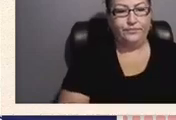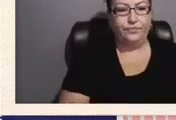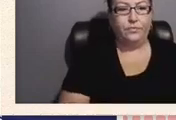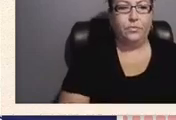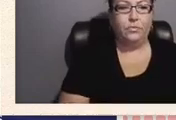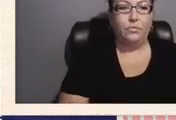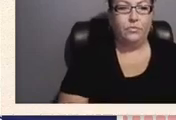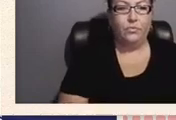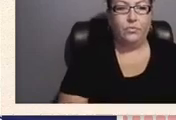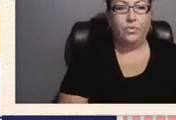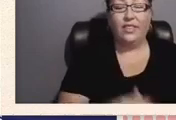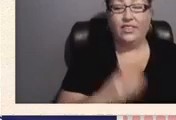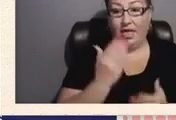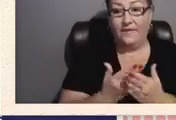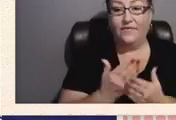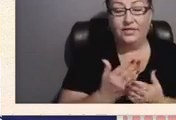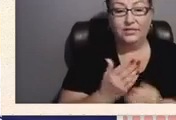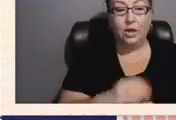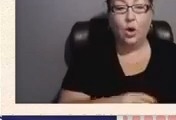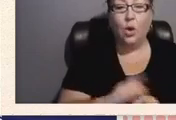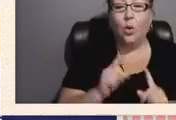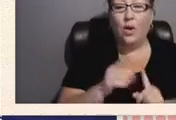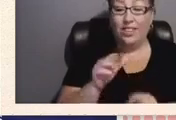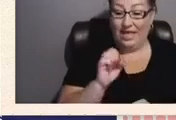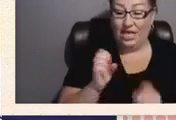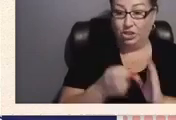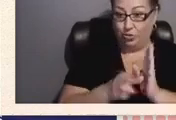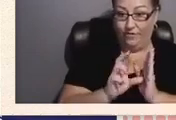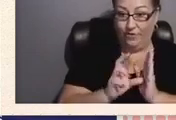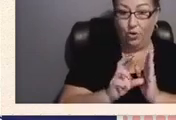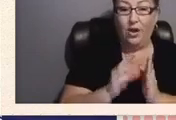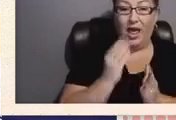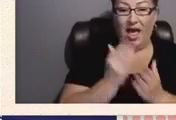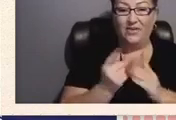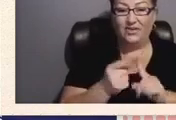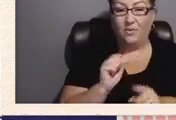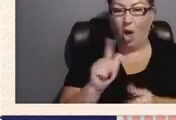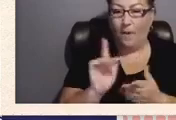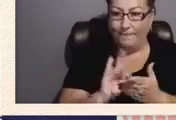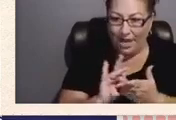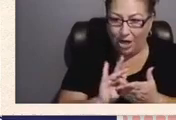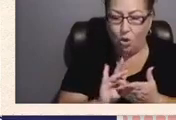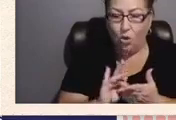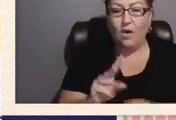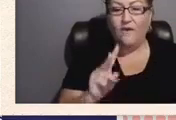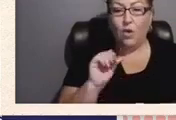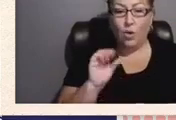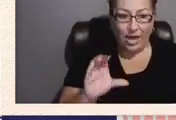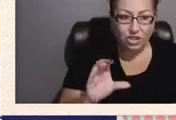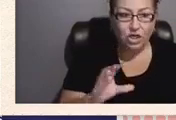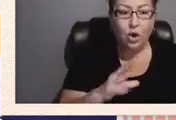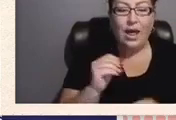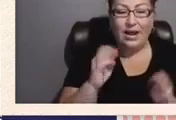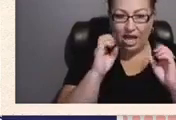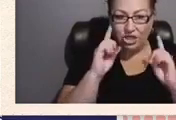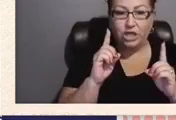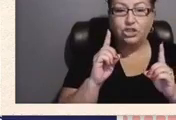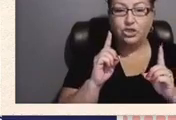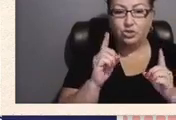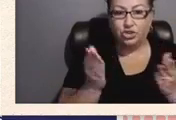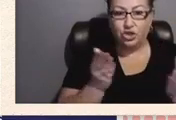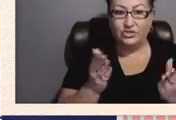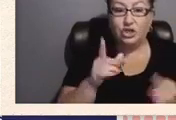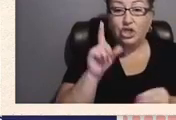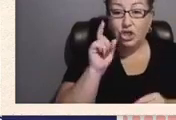The evidence. When the case is reviewed, evidence from all medical, vocational, and educational services should